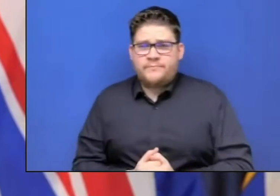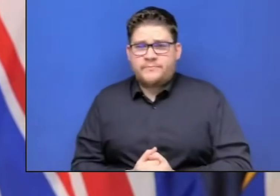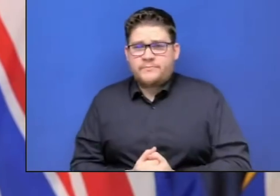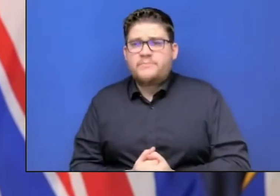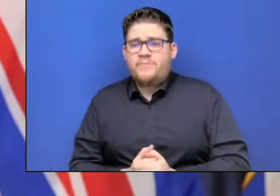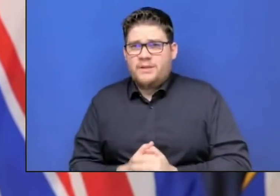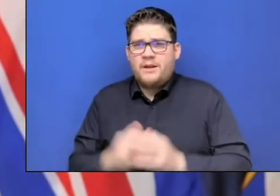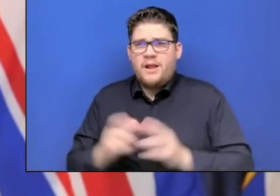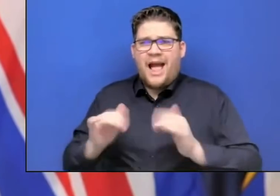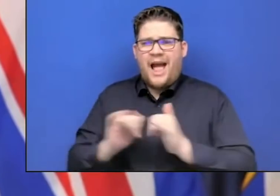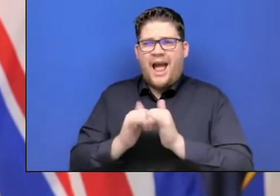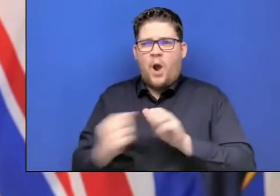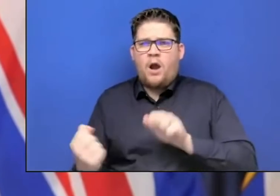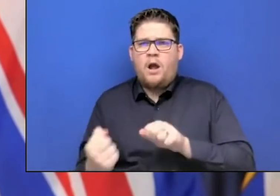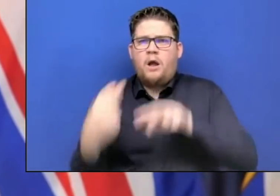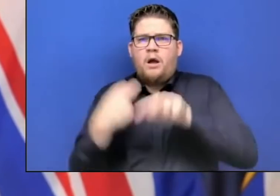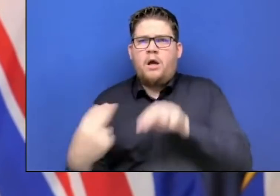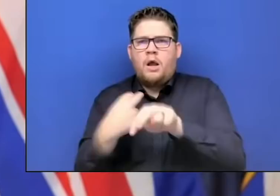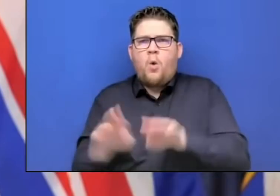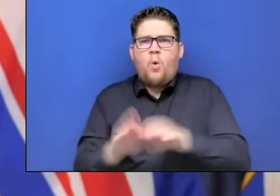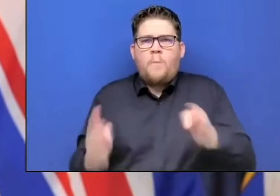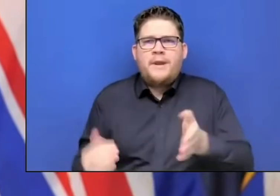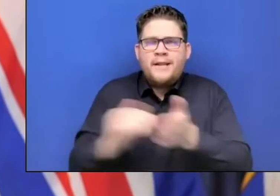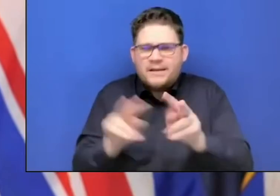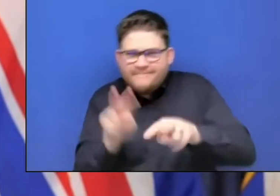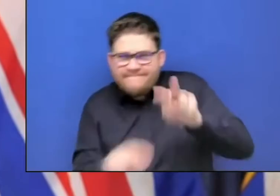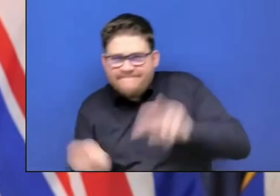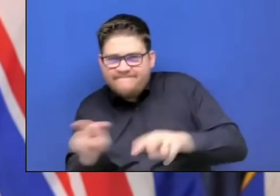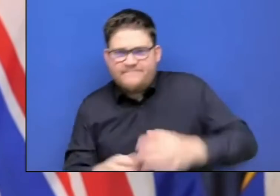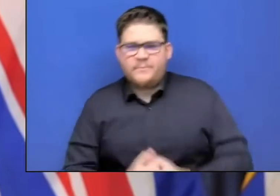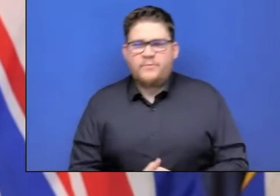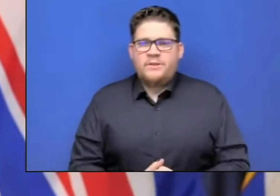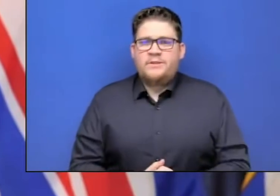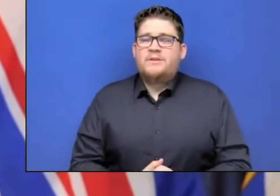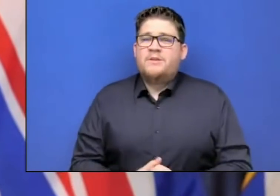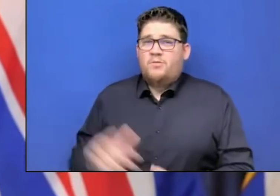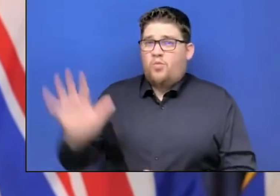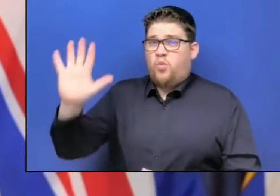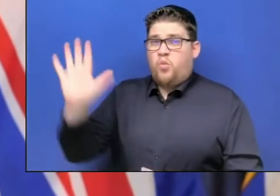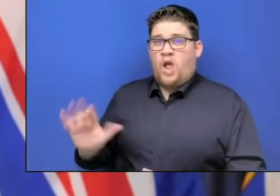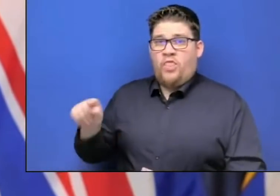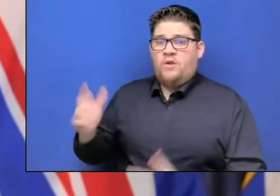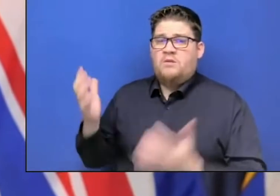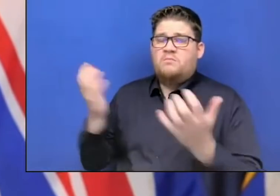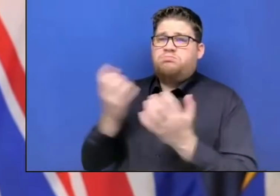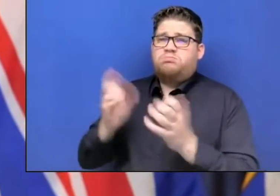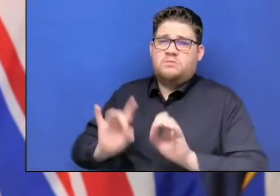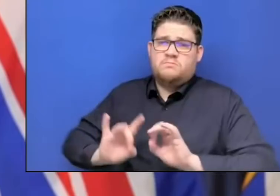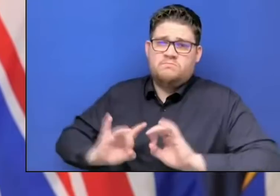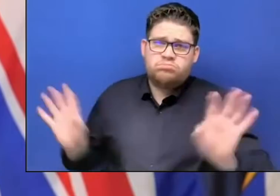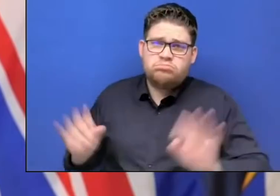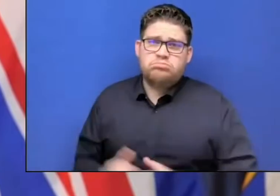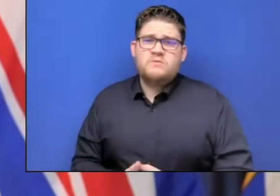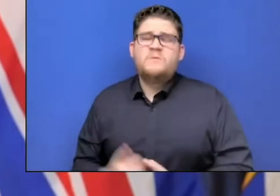quickly as possible. But the conditions are severe, and it's essential that we work on these corridors in a way that makes safety